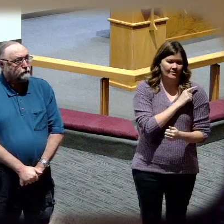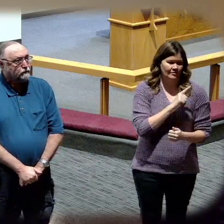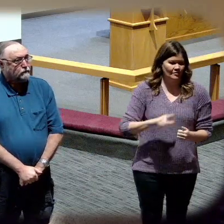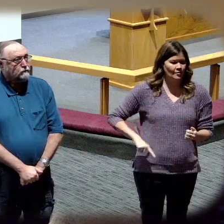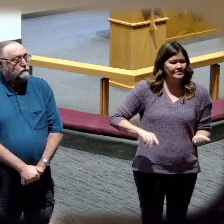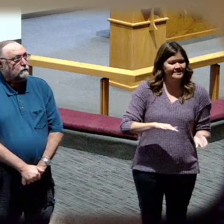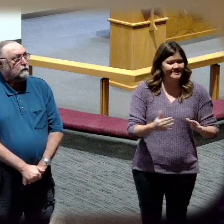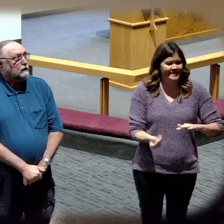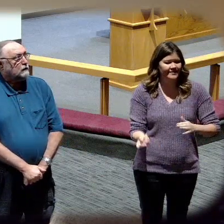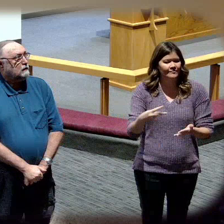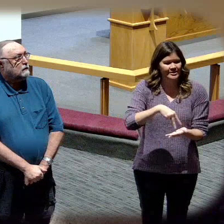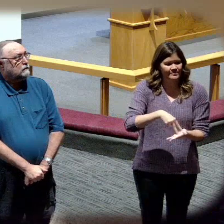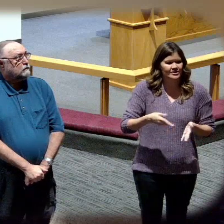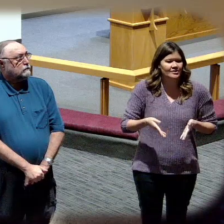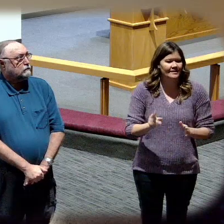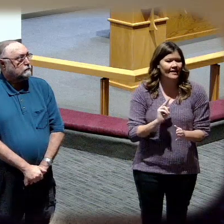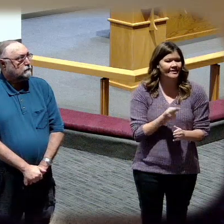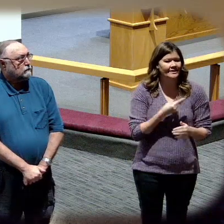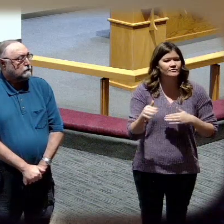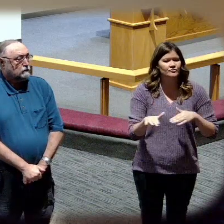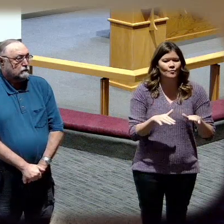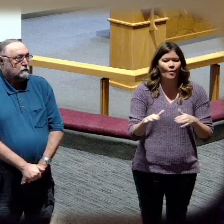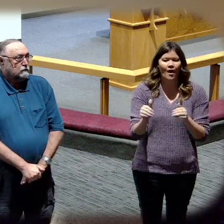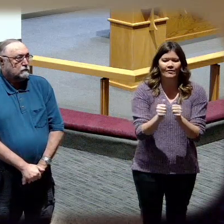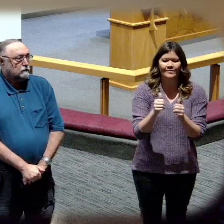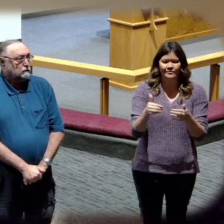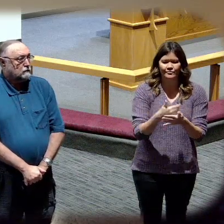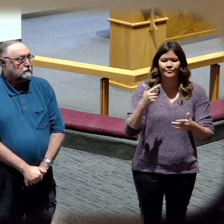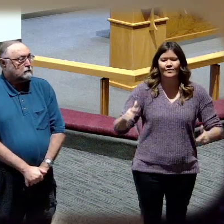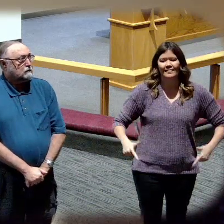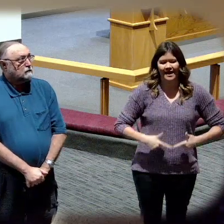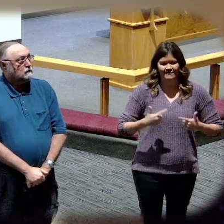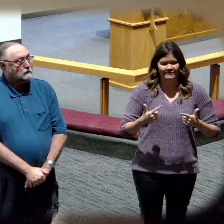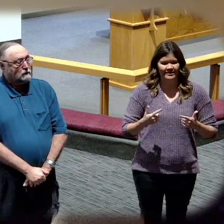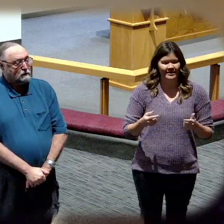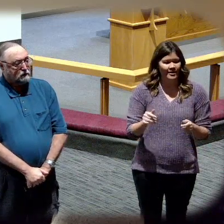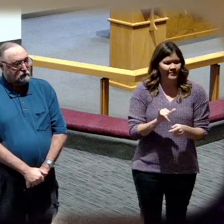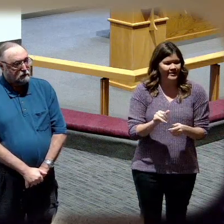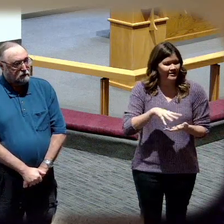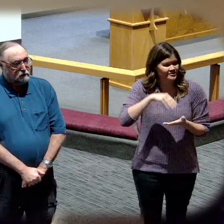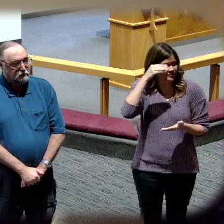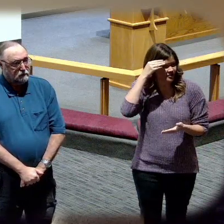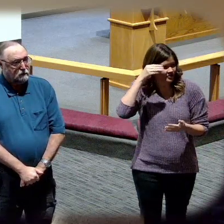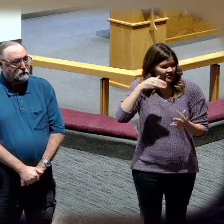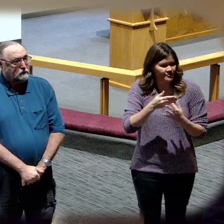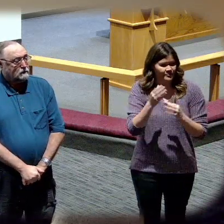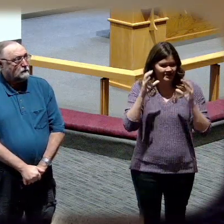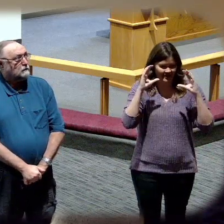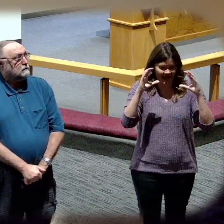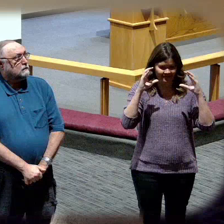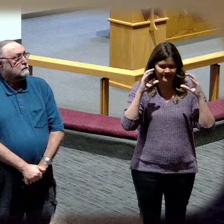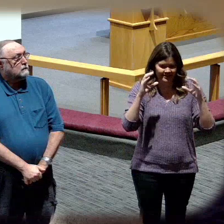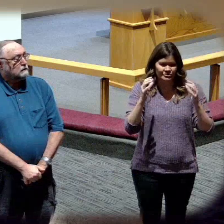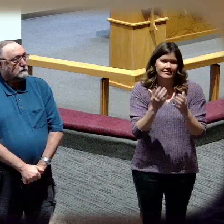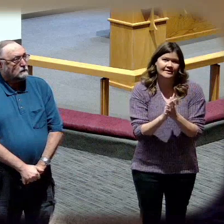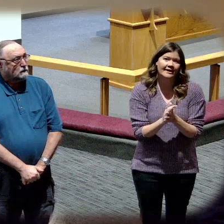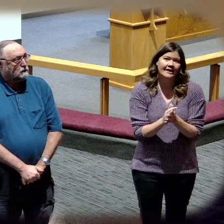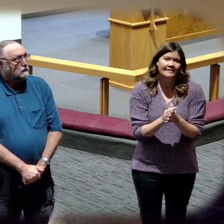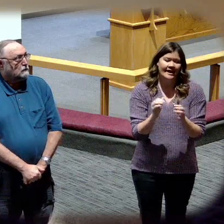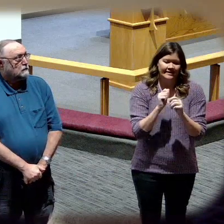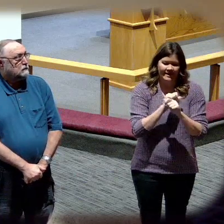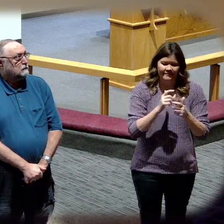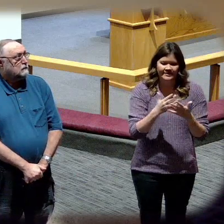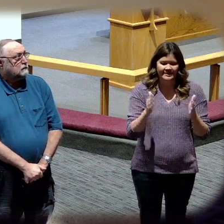resurrection, enabling us to walk in newness of life. And we also learn in the small catechism, all centered on God's